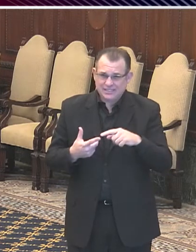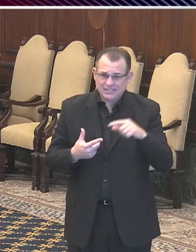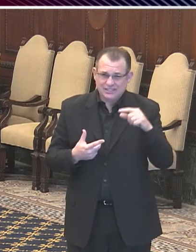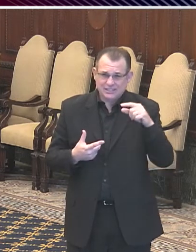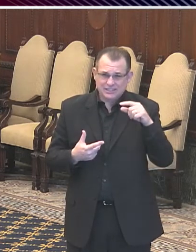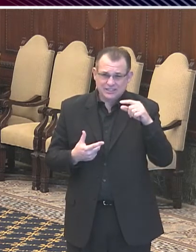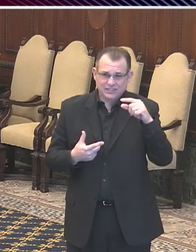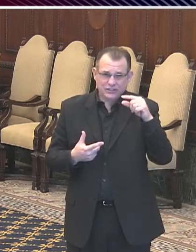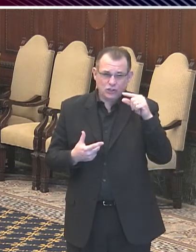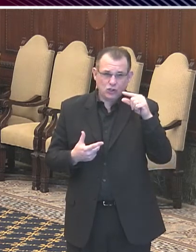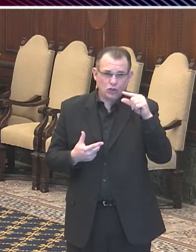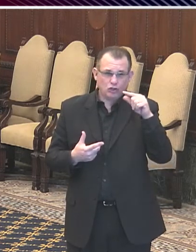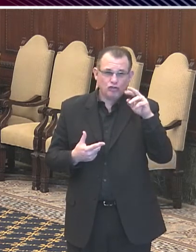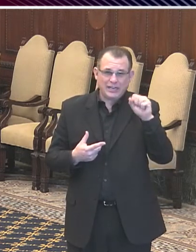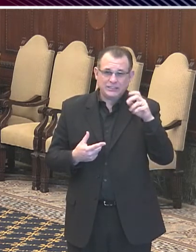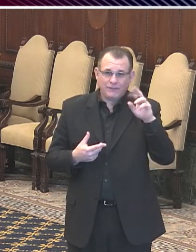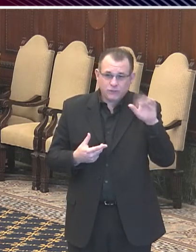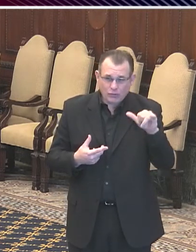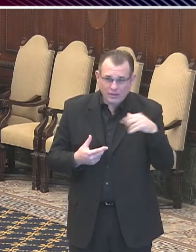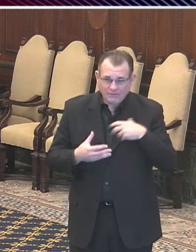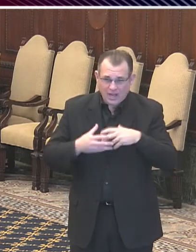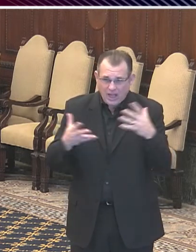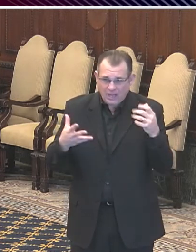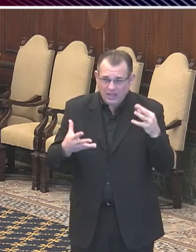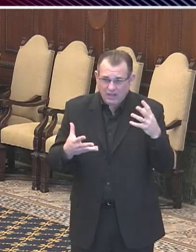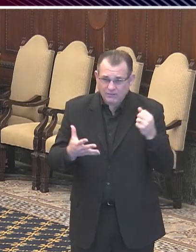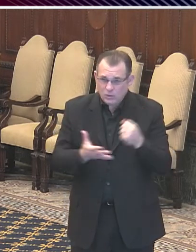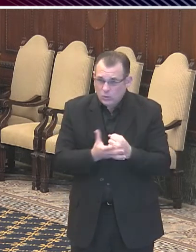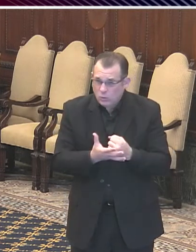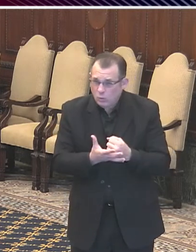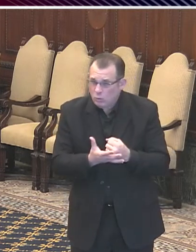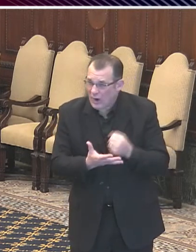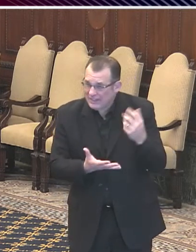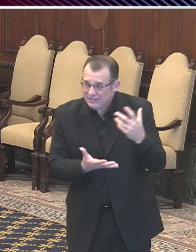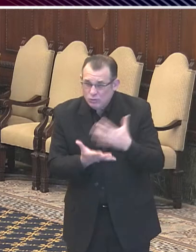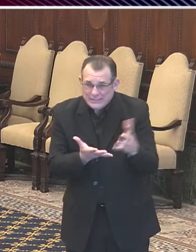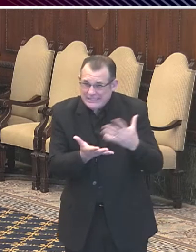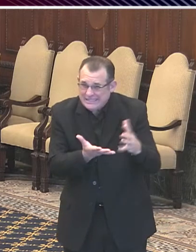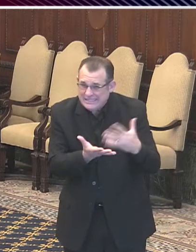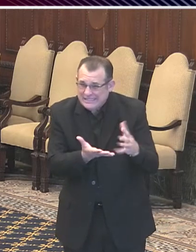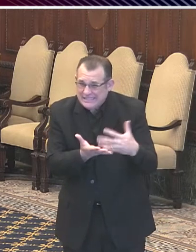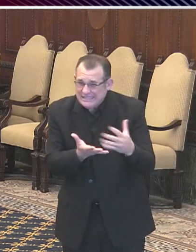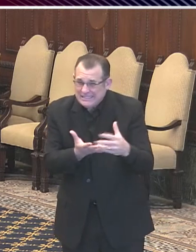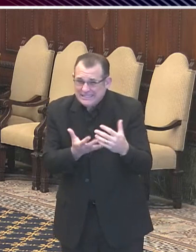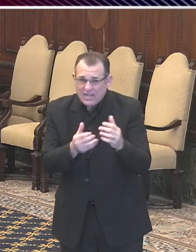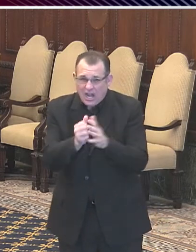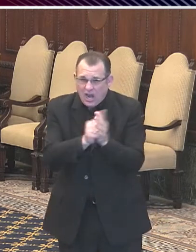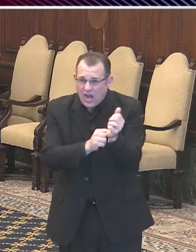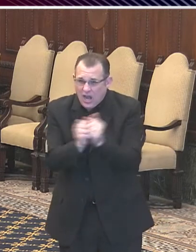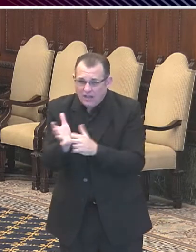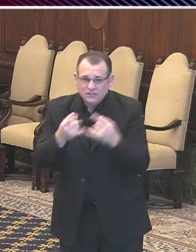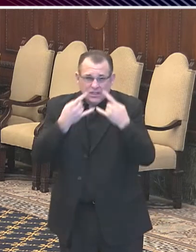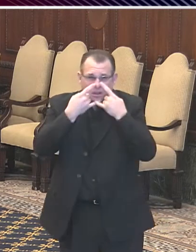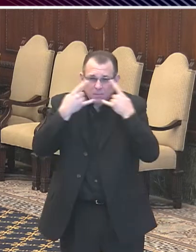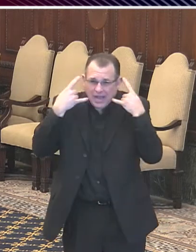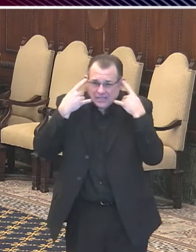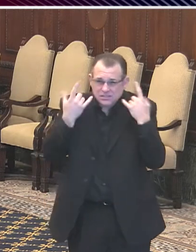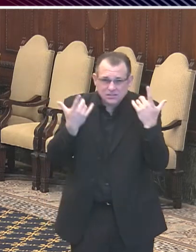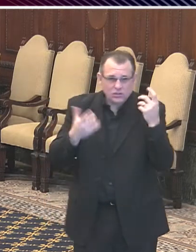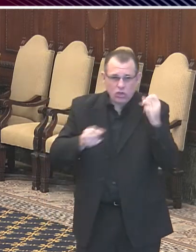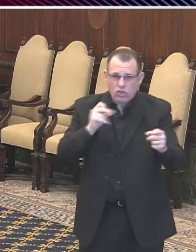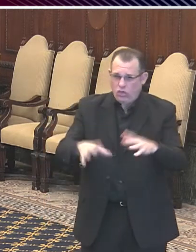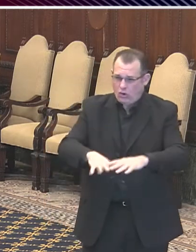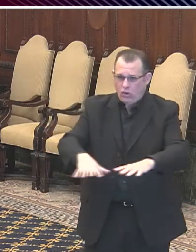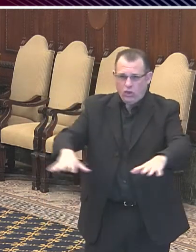medical grade waste. So masks, gloves, some occasionally glasses,